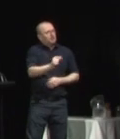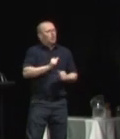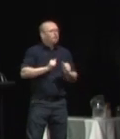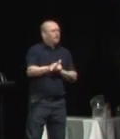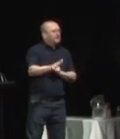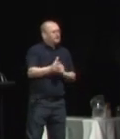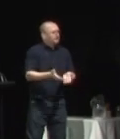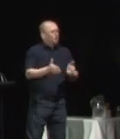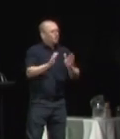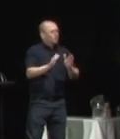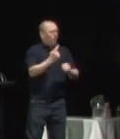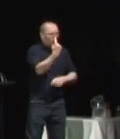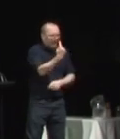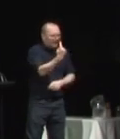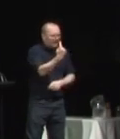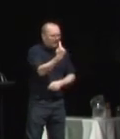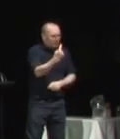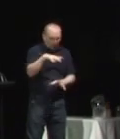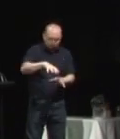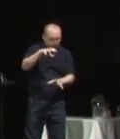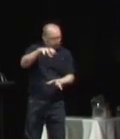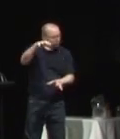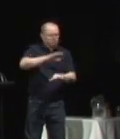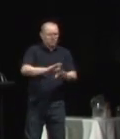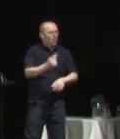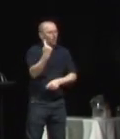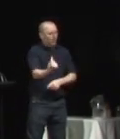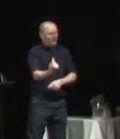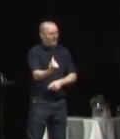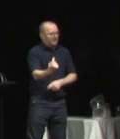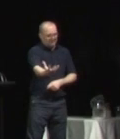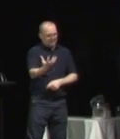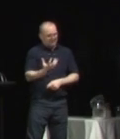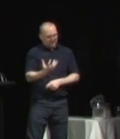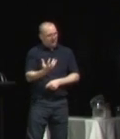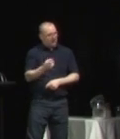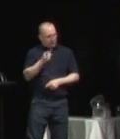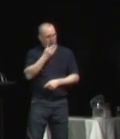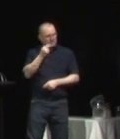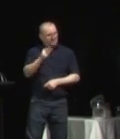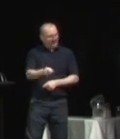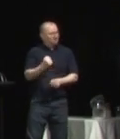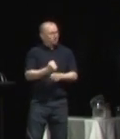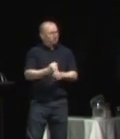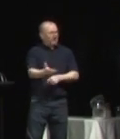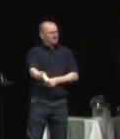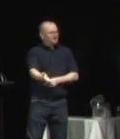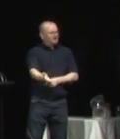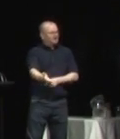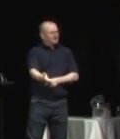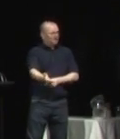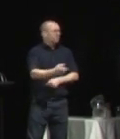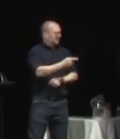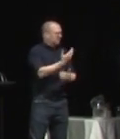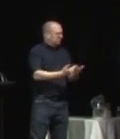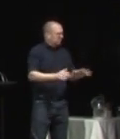need to see at the end of the year. Go do your work. And the amazing thing about the story was over the course of the year, really within